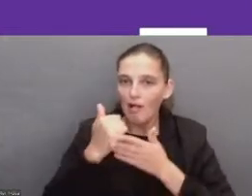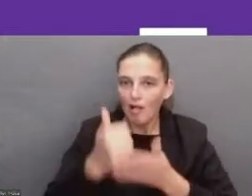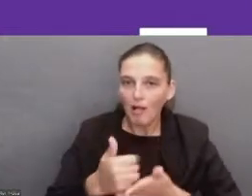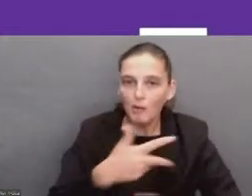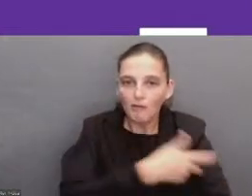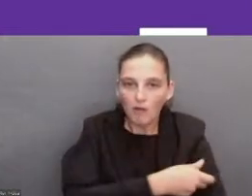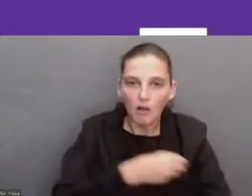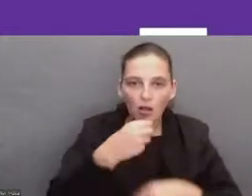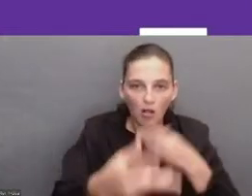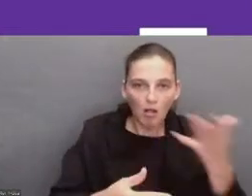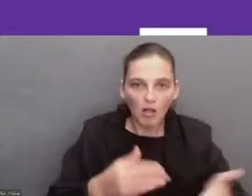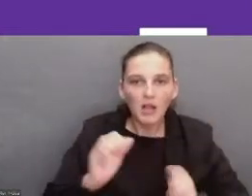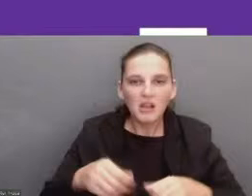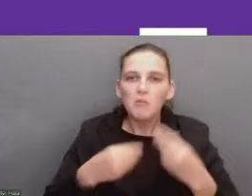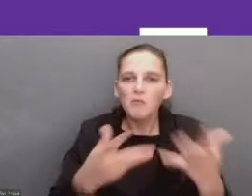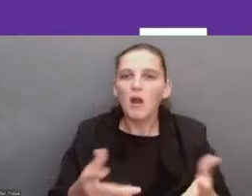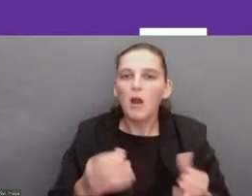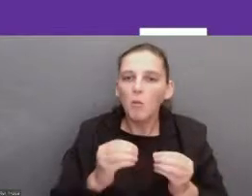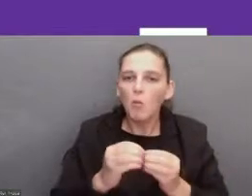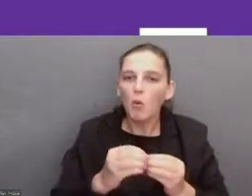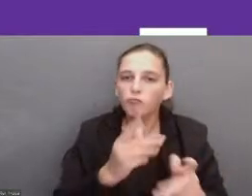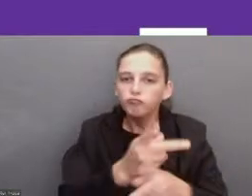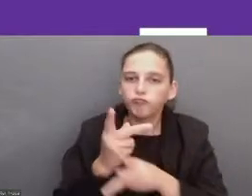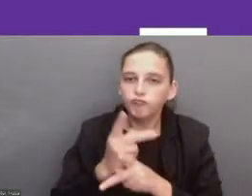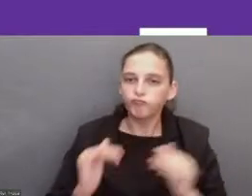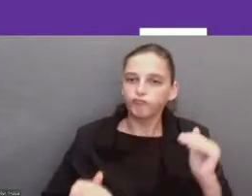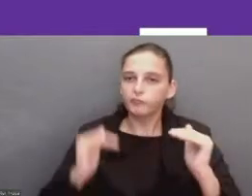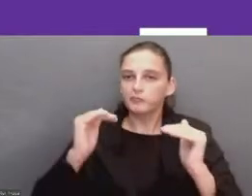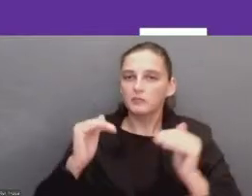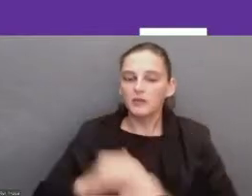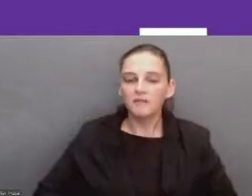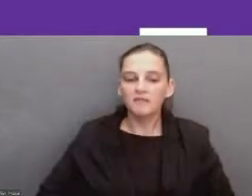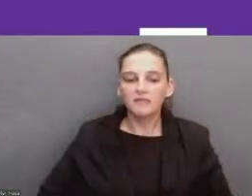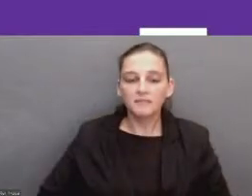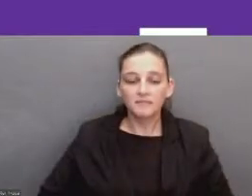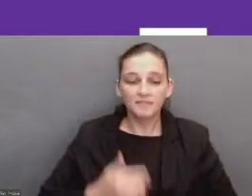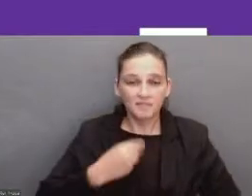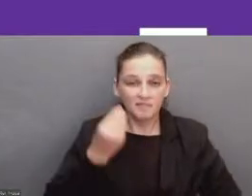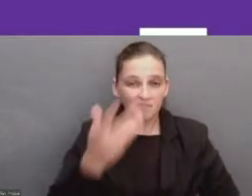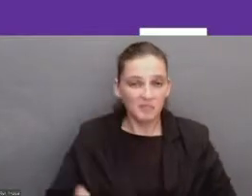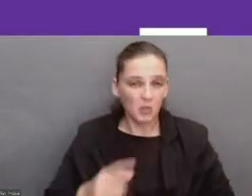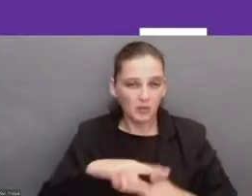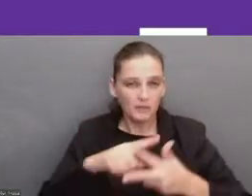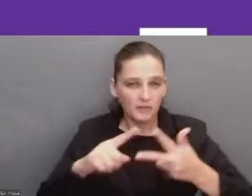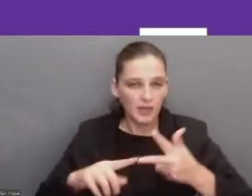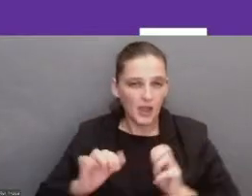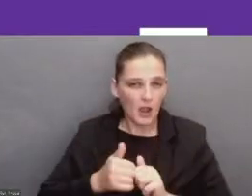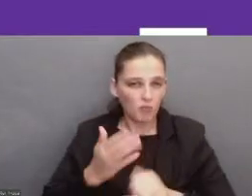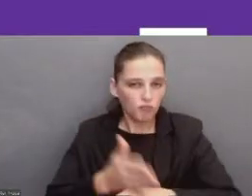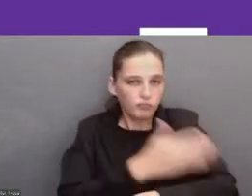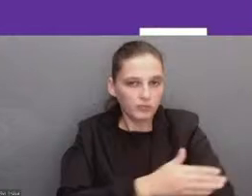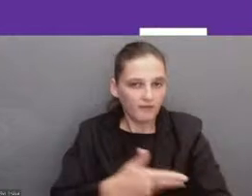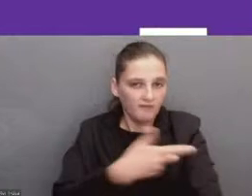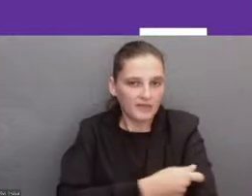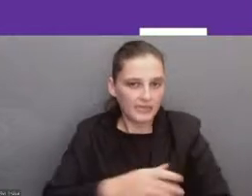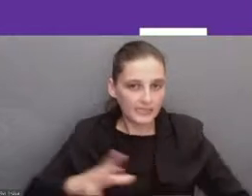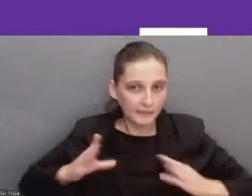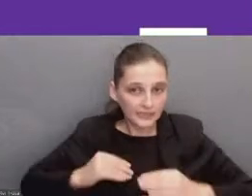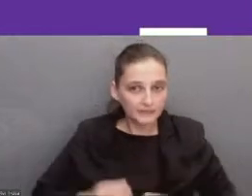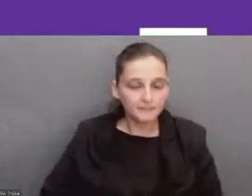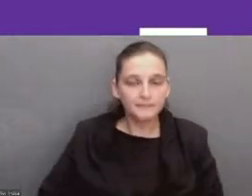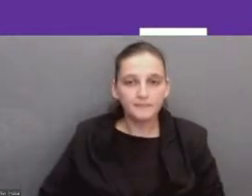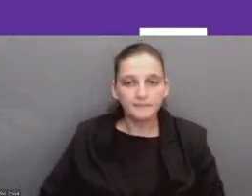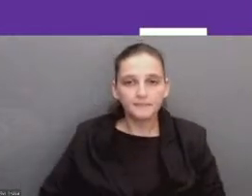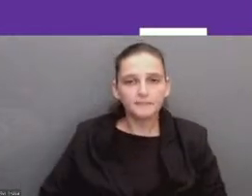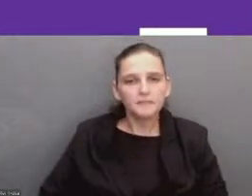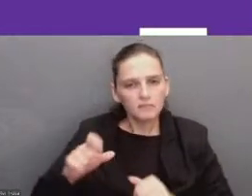In closing, I would like to leave you with 3 recommendations to improve vaccine acceptance. First, continue to partner